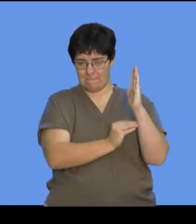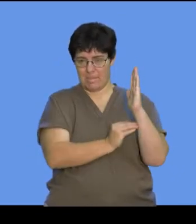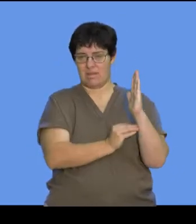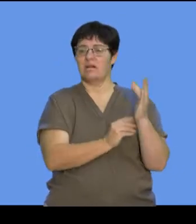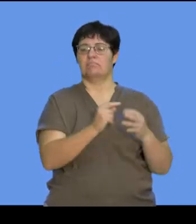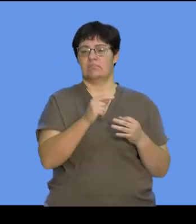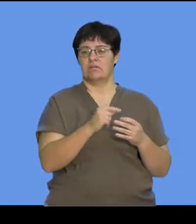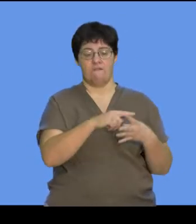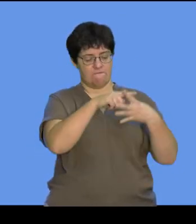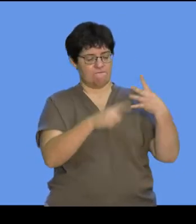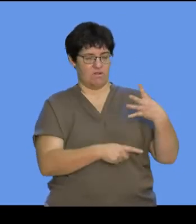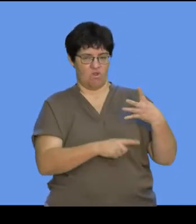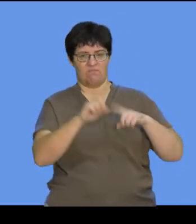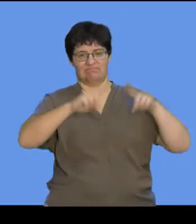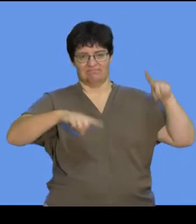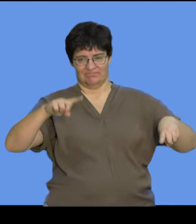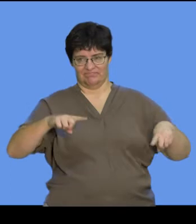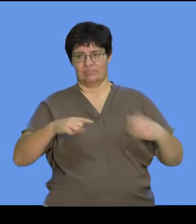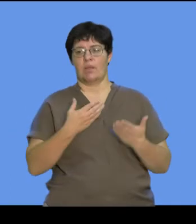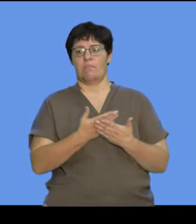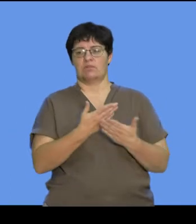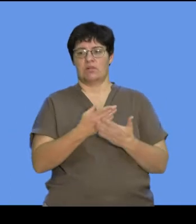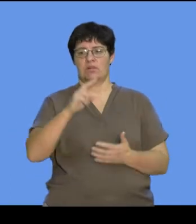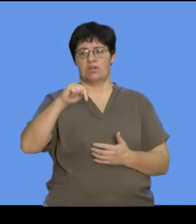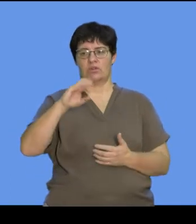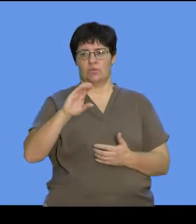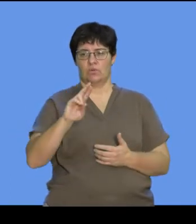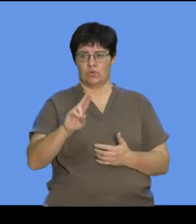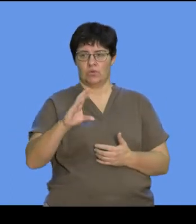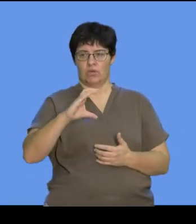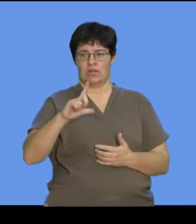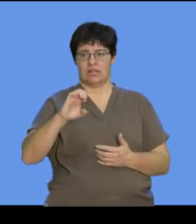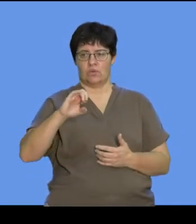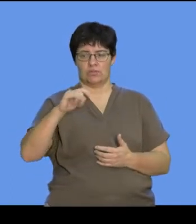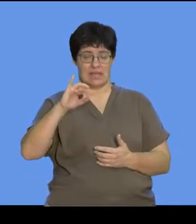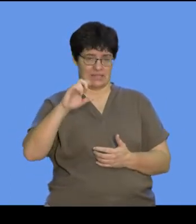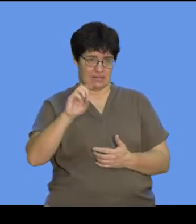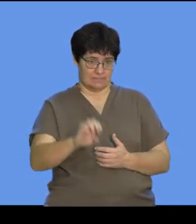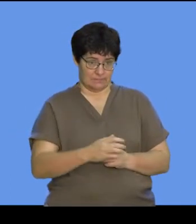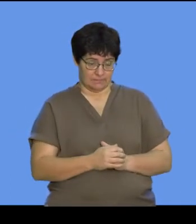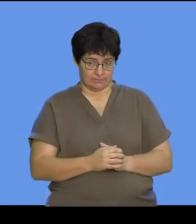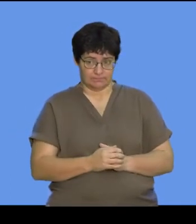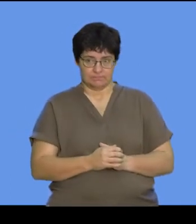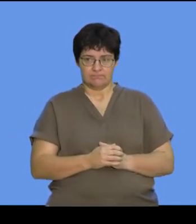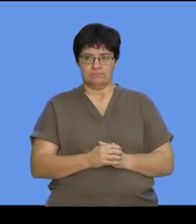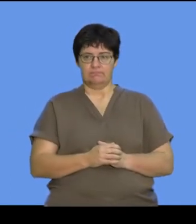we know that these are 3 or 4 different types of possible bases that are present on a nucleotide.